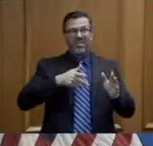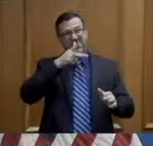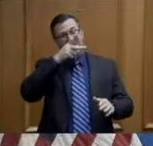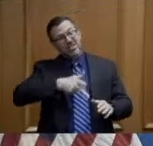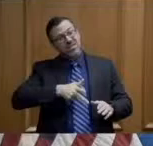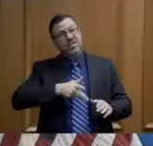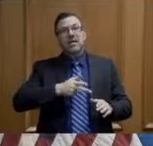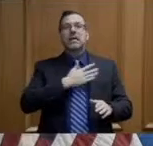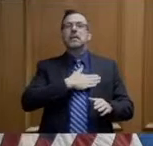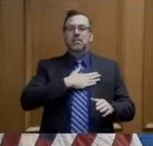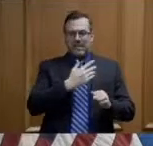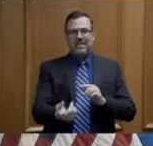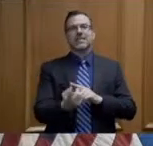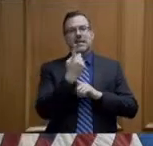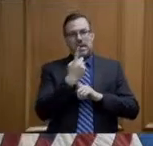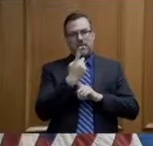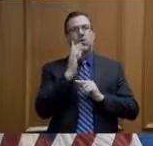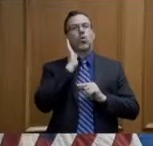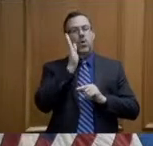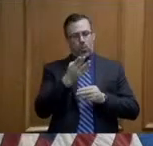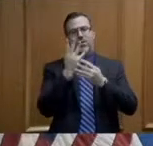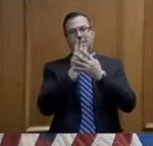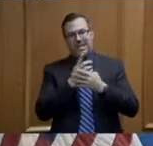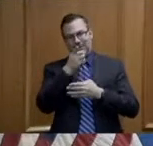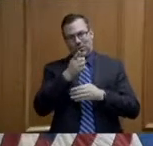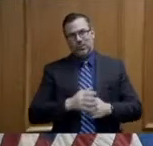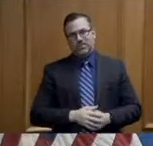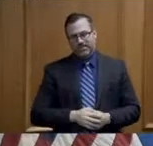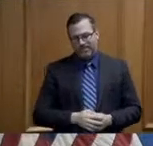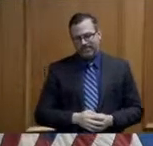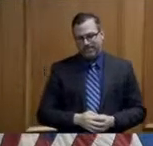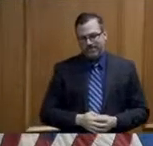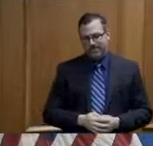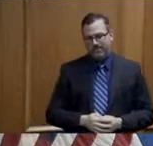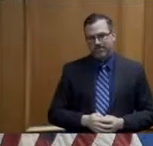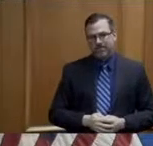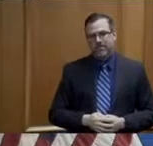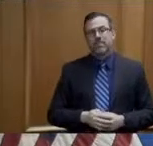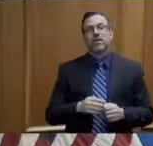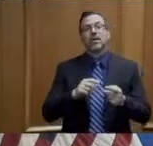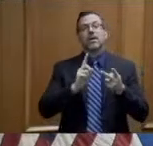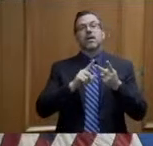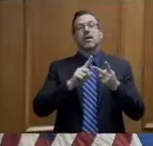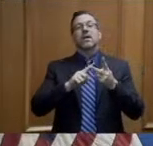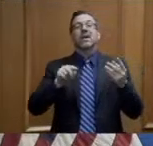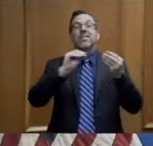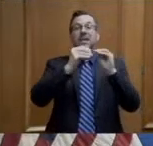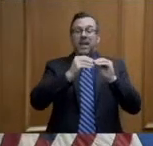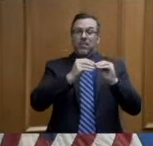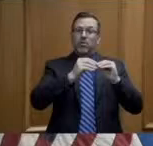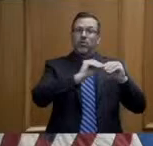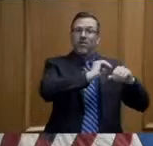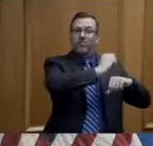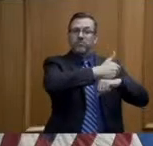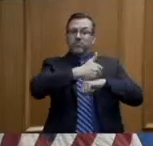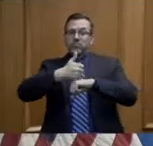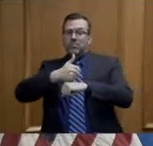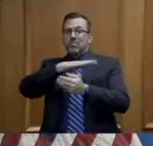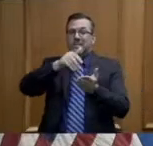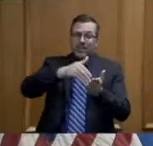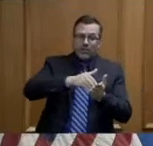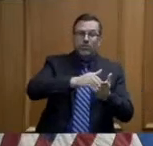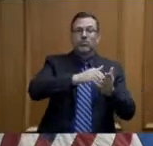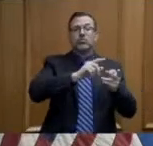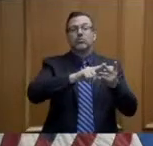we're ready to test you. Something else that's different are that we're expanding the number of sites and dates that we're doing testing.